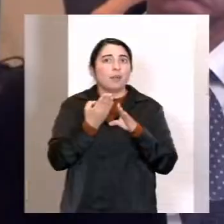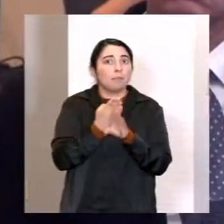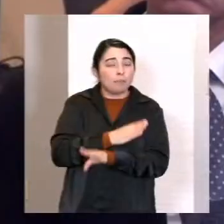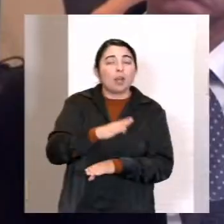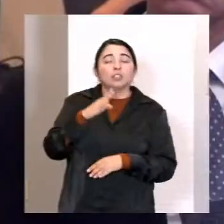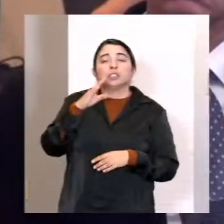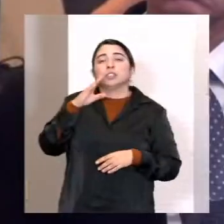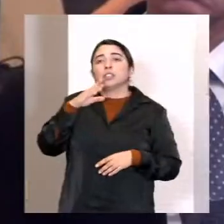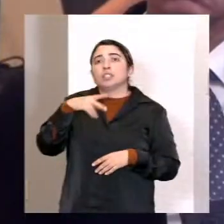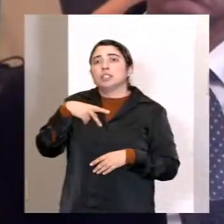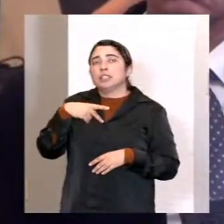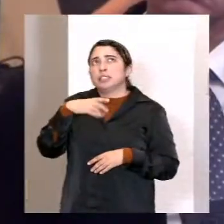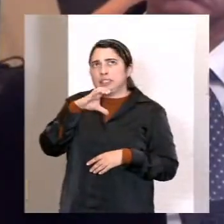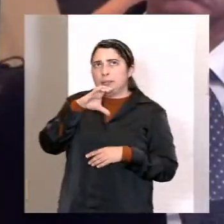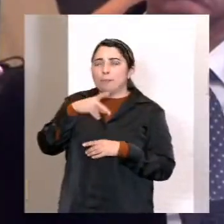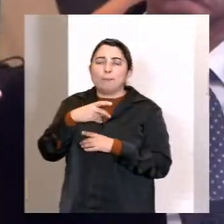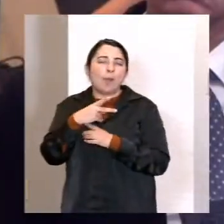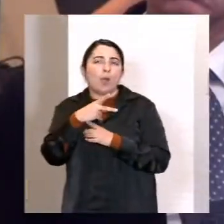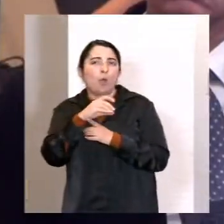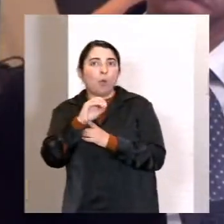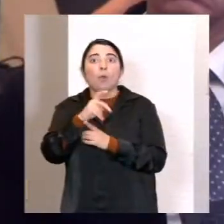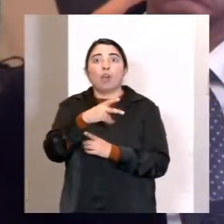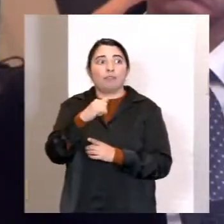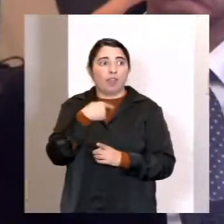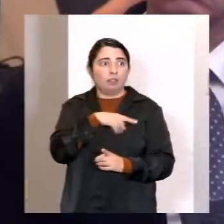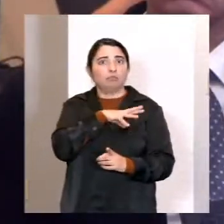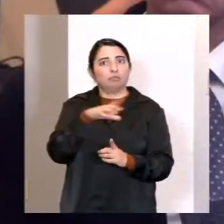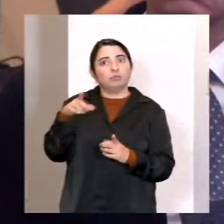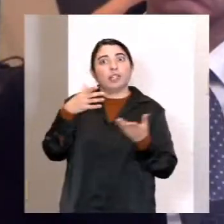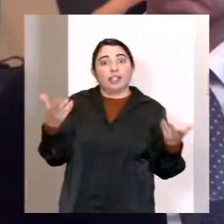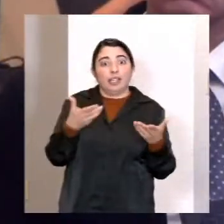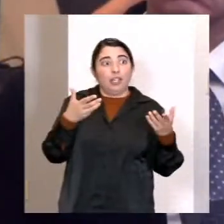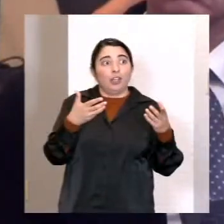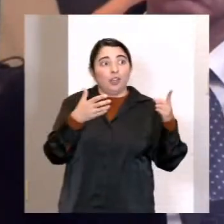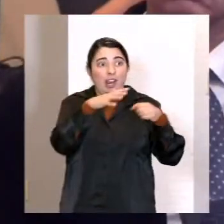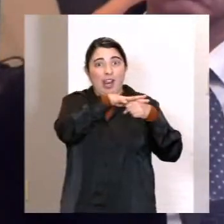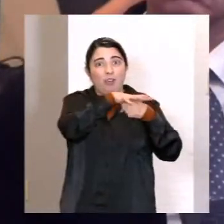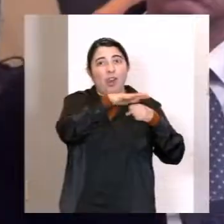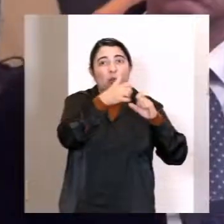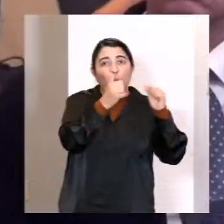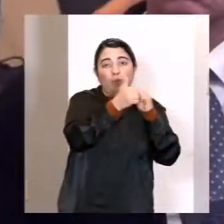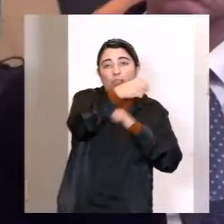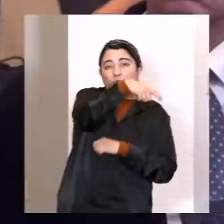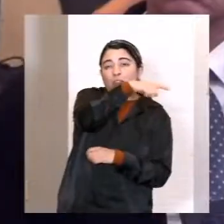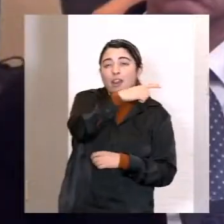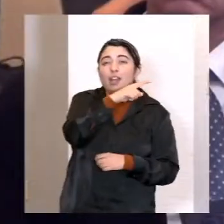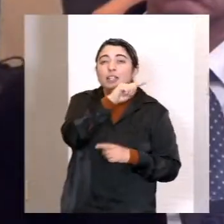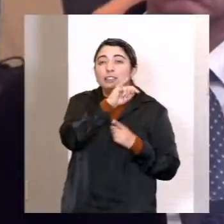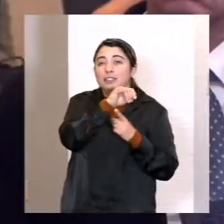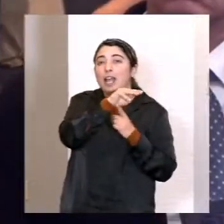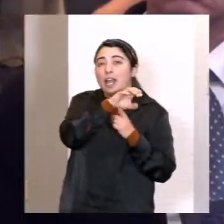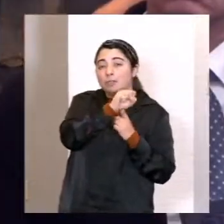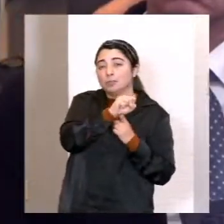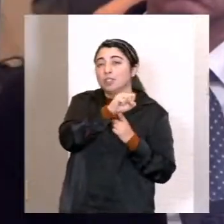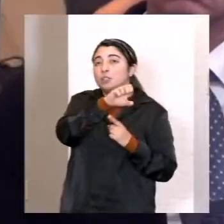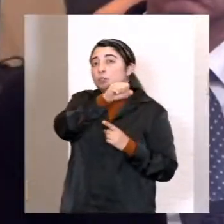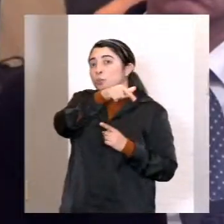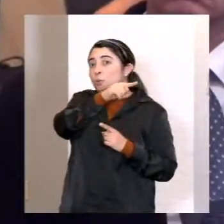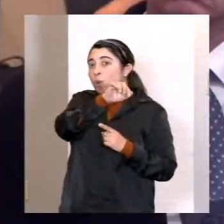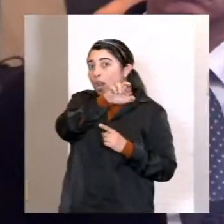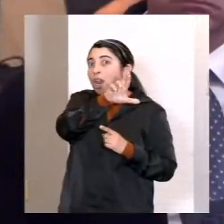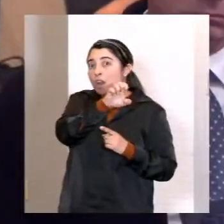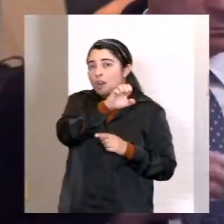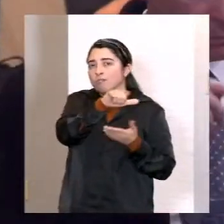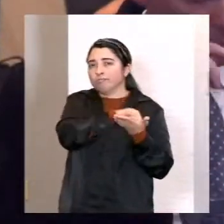done. I heard about that when Disney first came to the Times Square area. LaGuardia, I'm hoping you